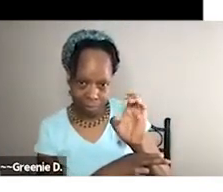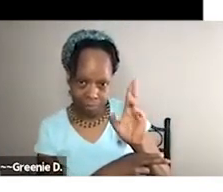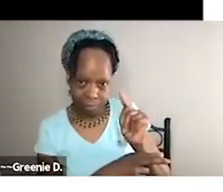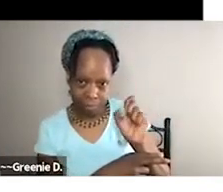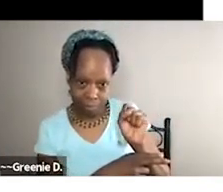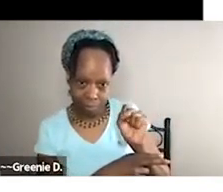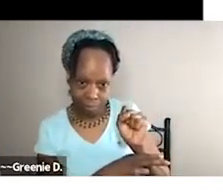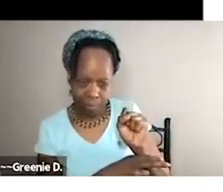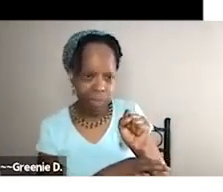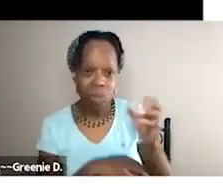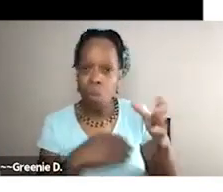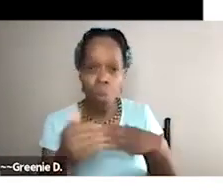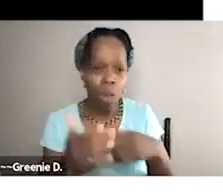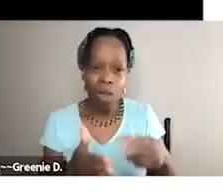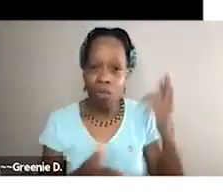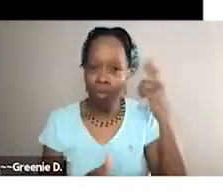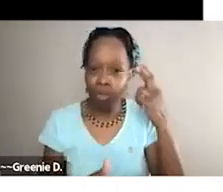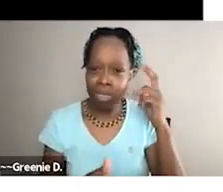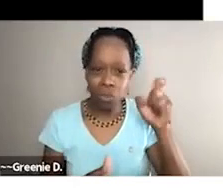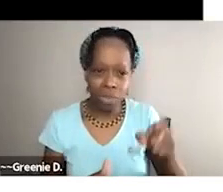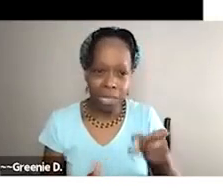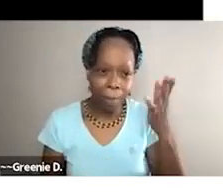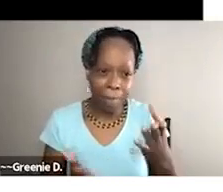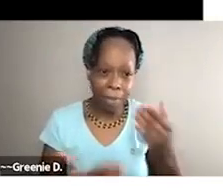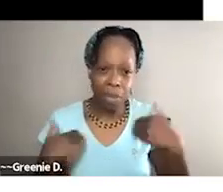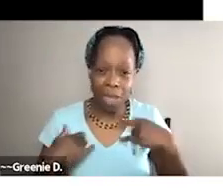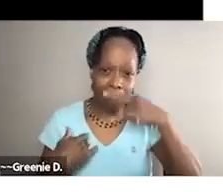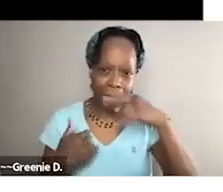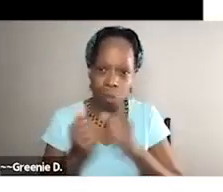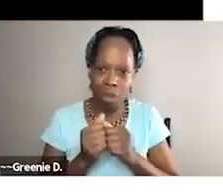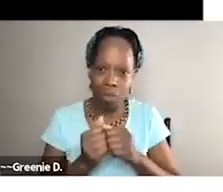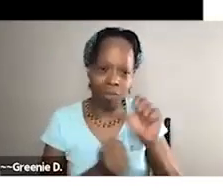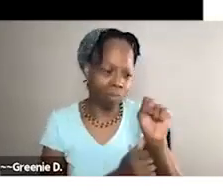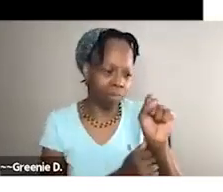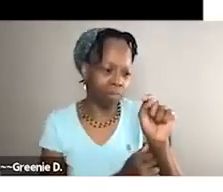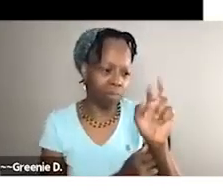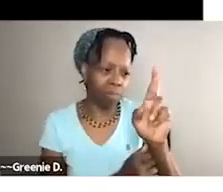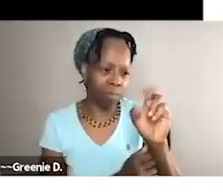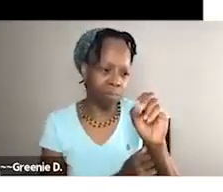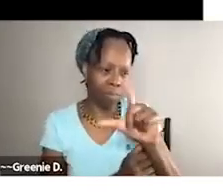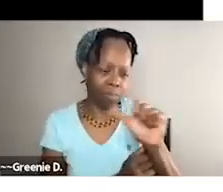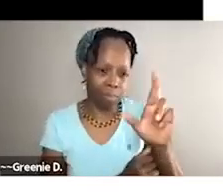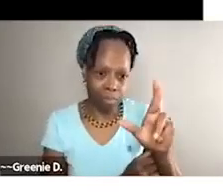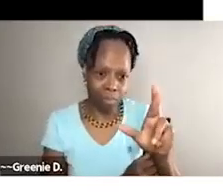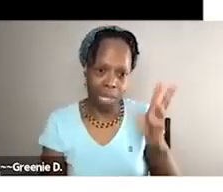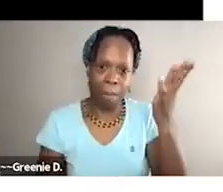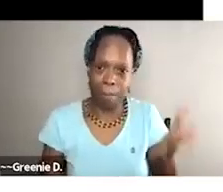mobility aid, whether it be because you have a child who's using a stroller, you know, they are